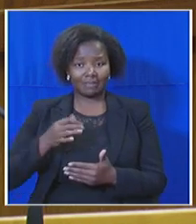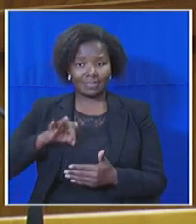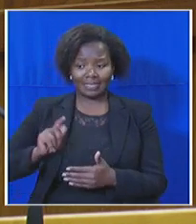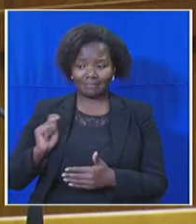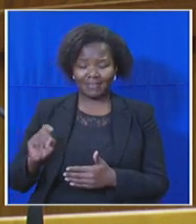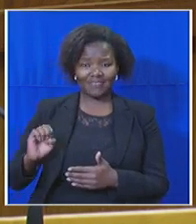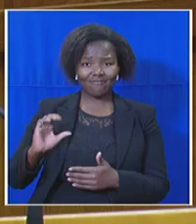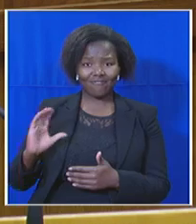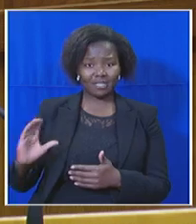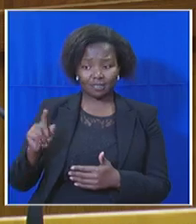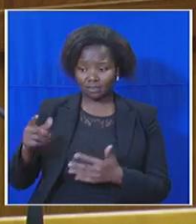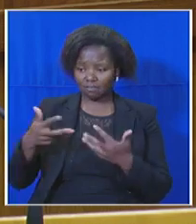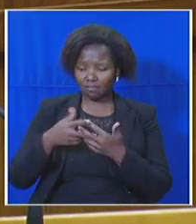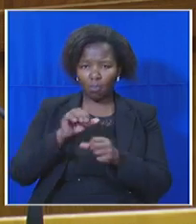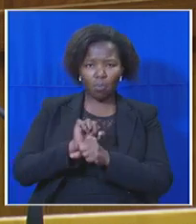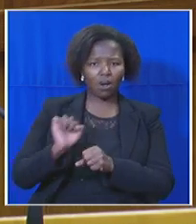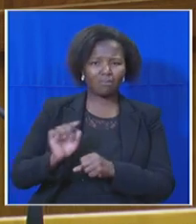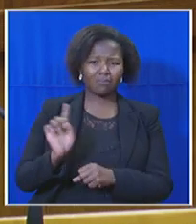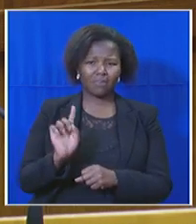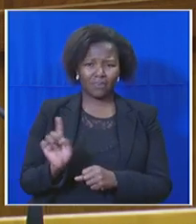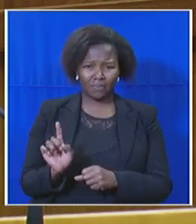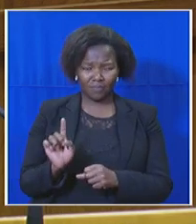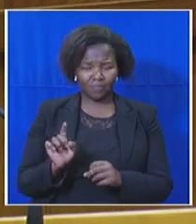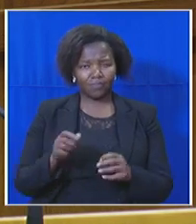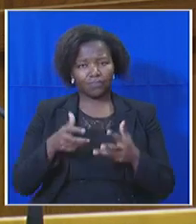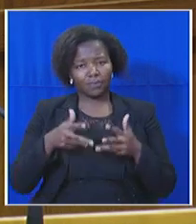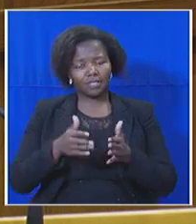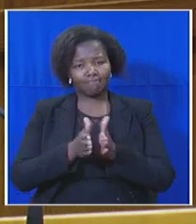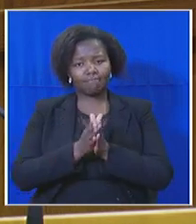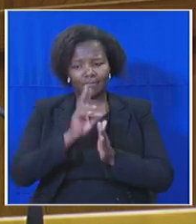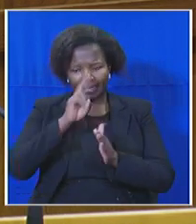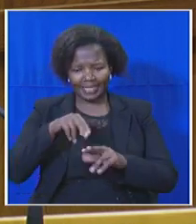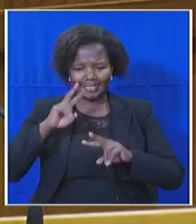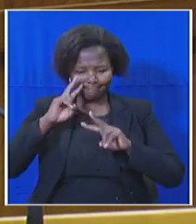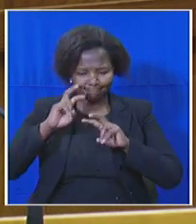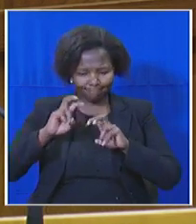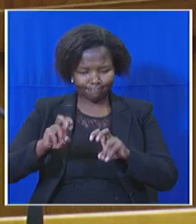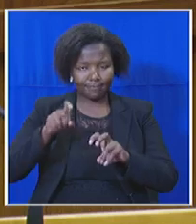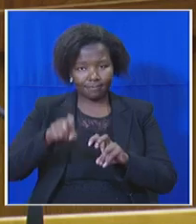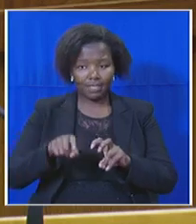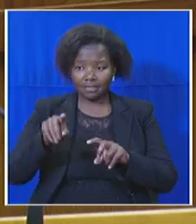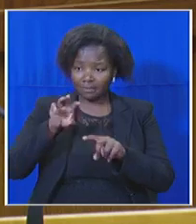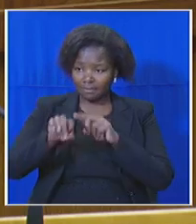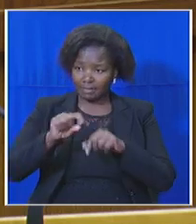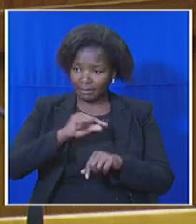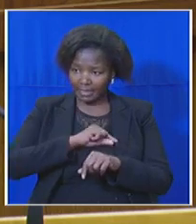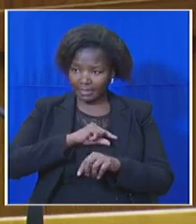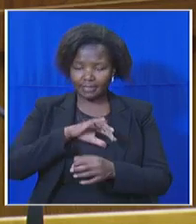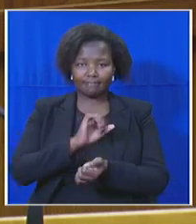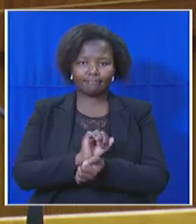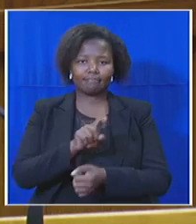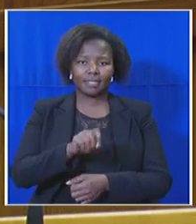than permitted by regulations. We are calling for an investigation and action to be taken against responsible